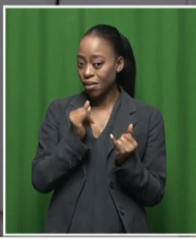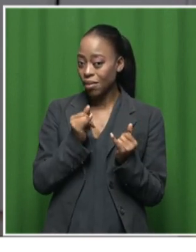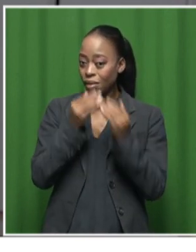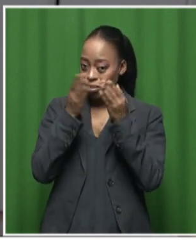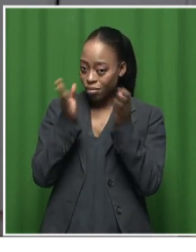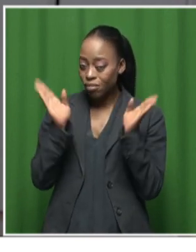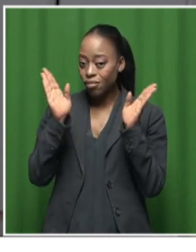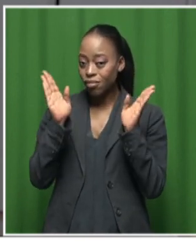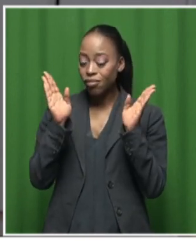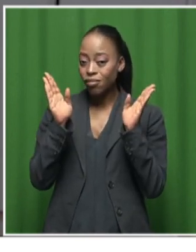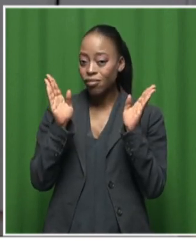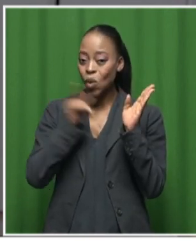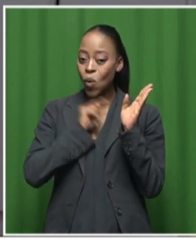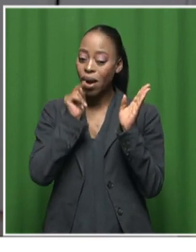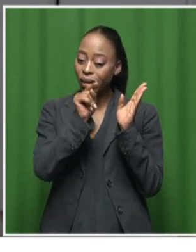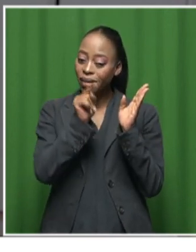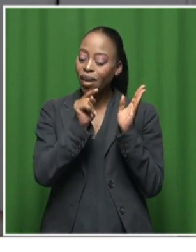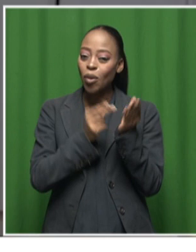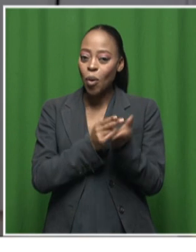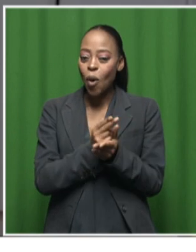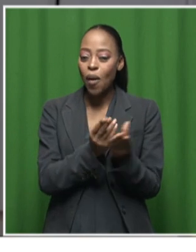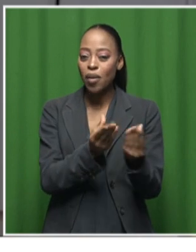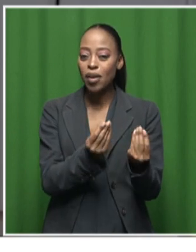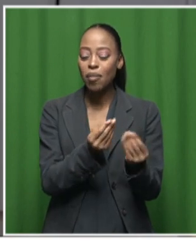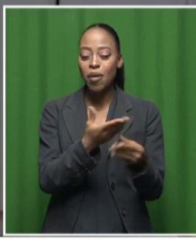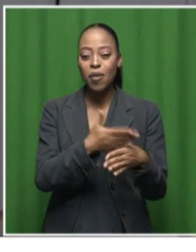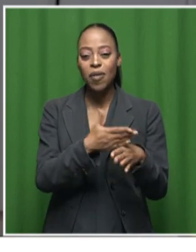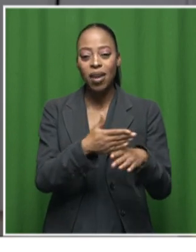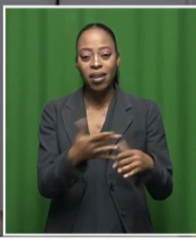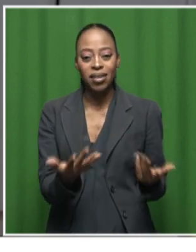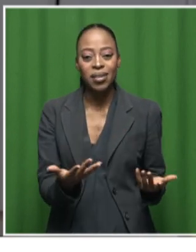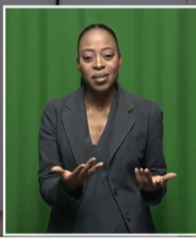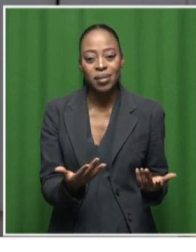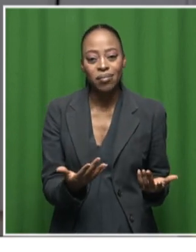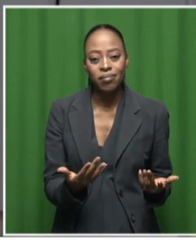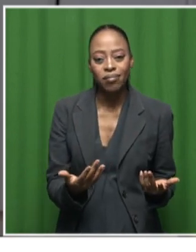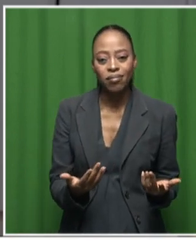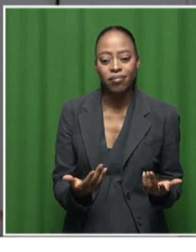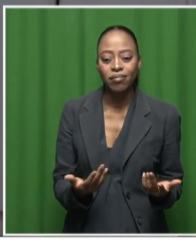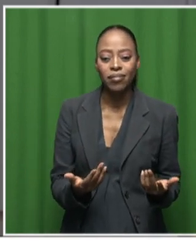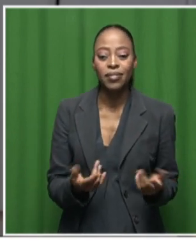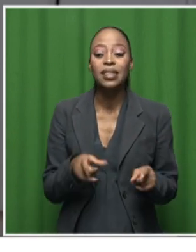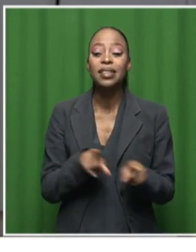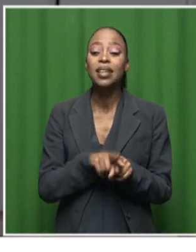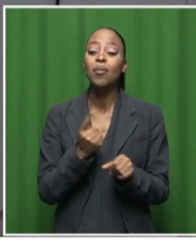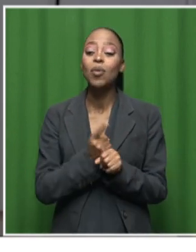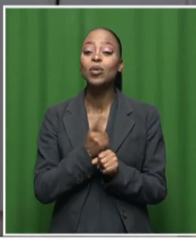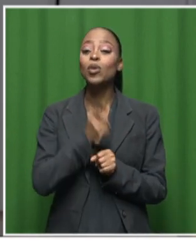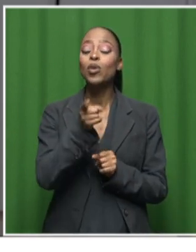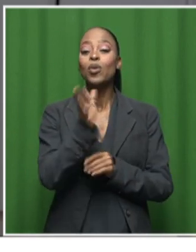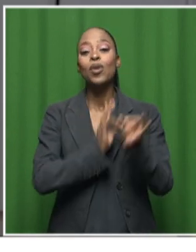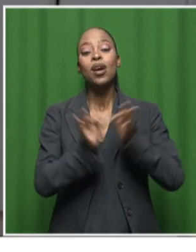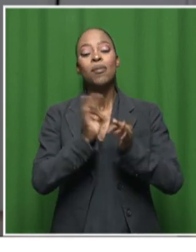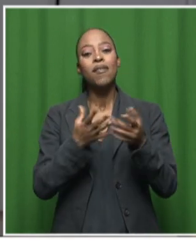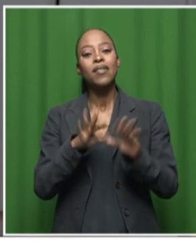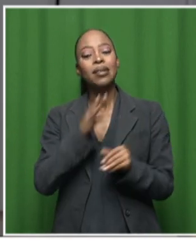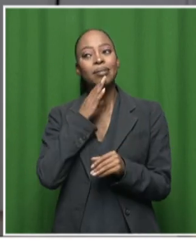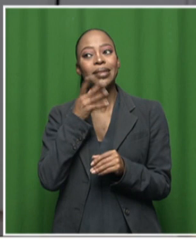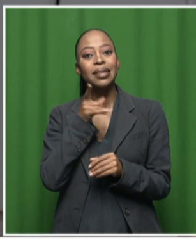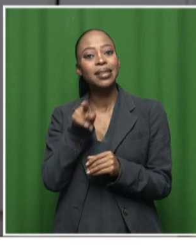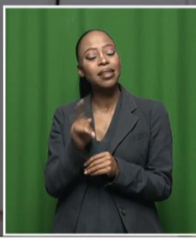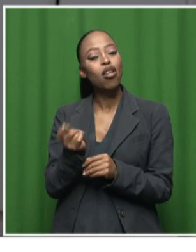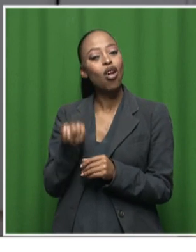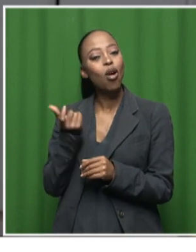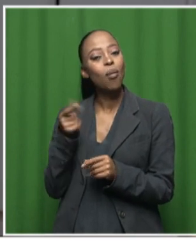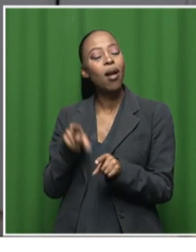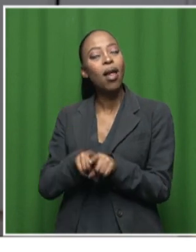definition, because that's the true number of unemployed people in the country. And as you rightly said, that's